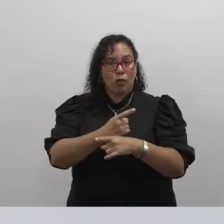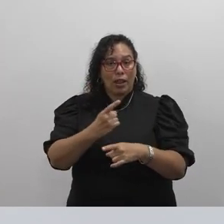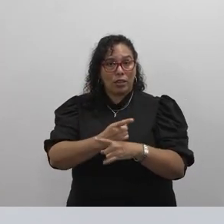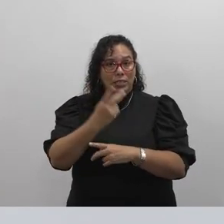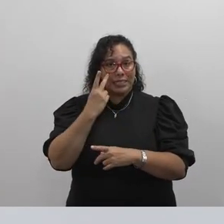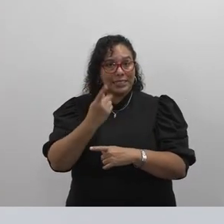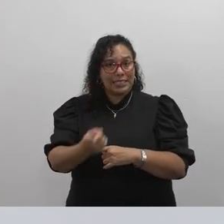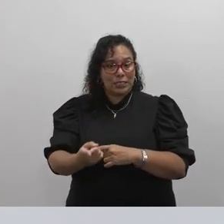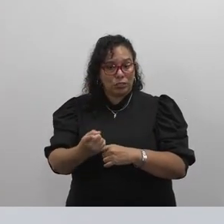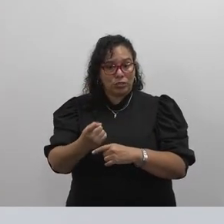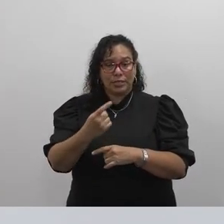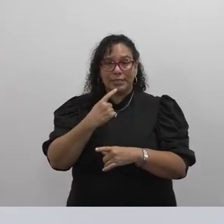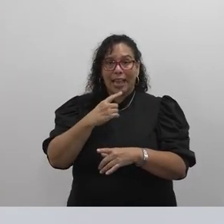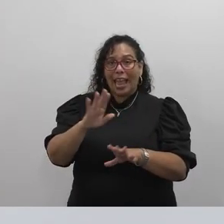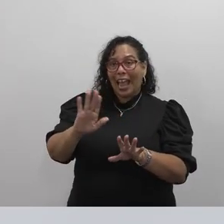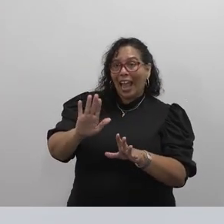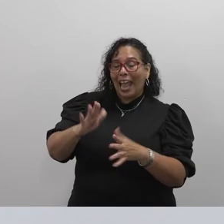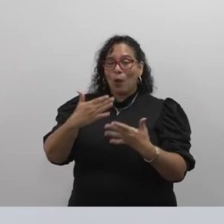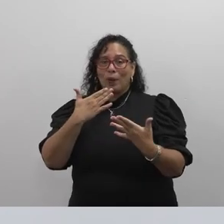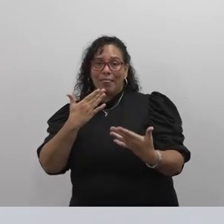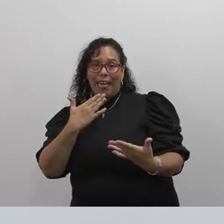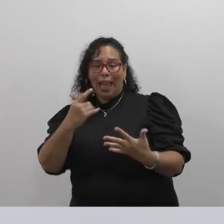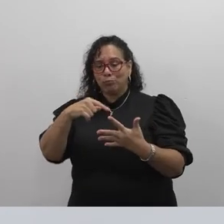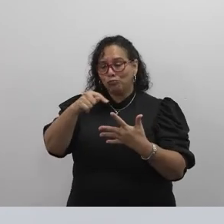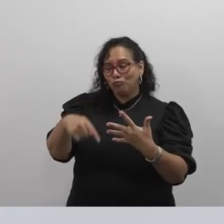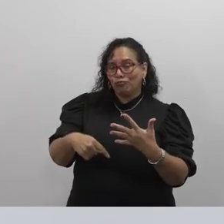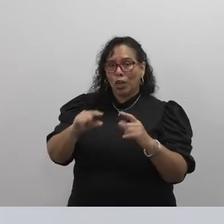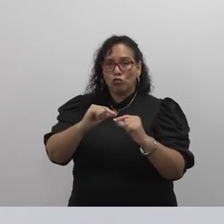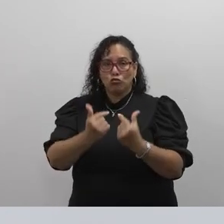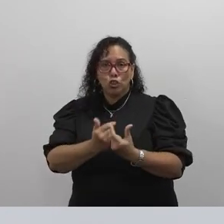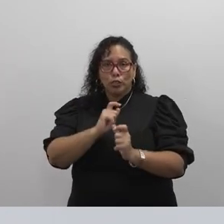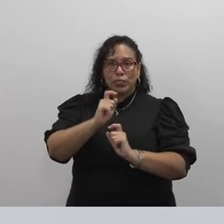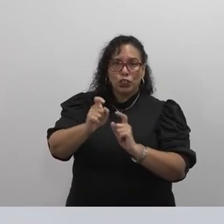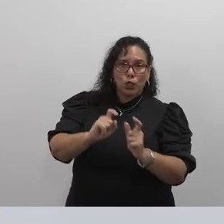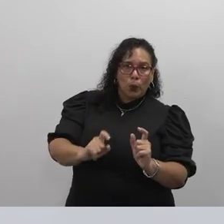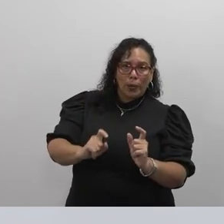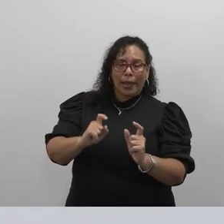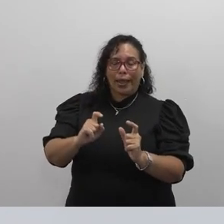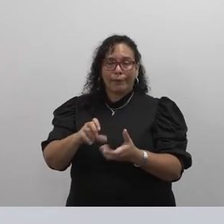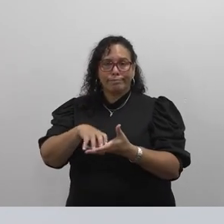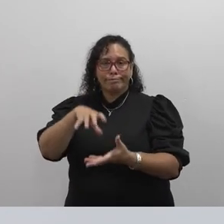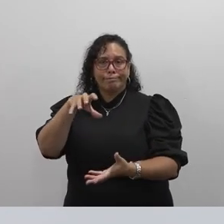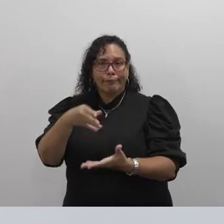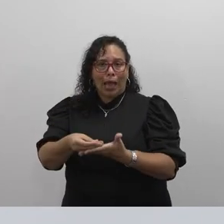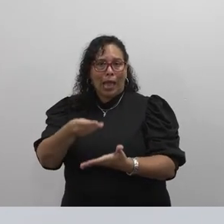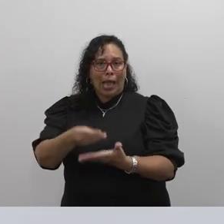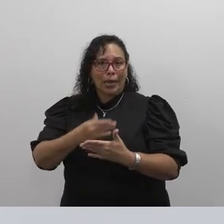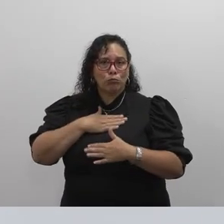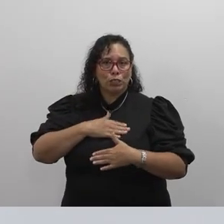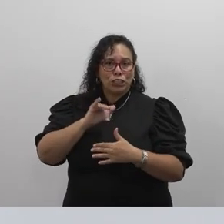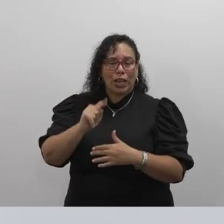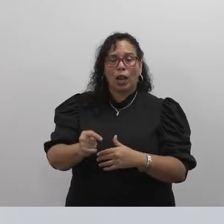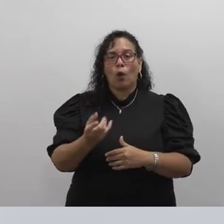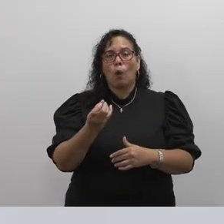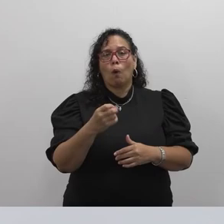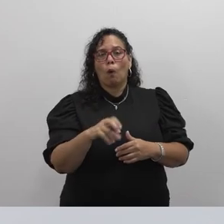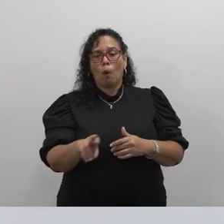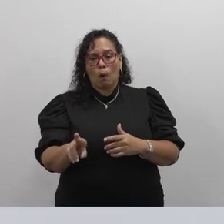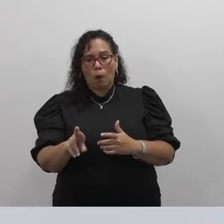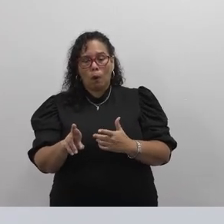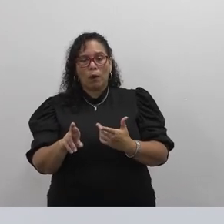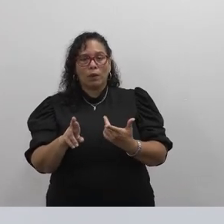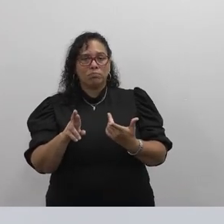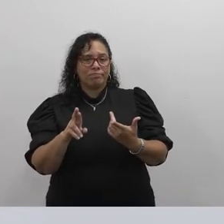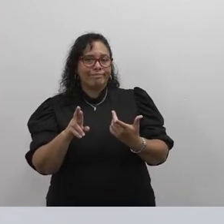you calling them out. Say, hey, I'd like to thank the so-and-so group for donating this. We really appreciate it. Or I've got a question with respect to this